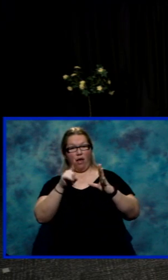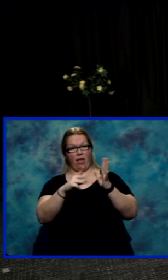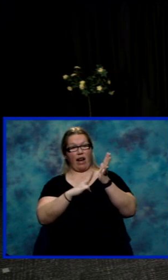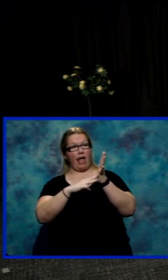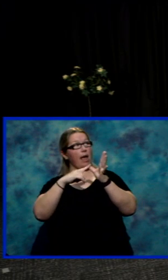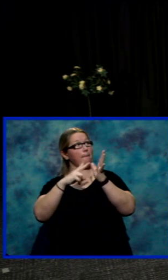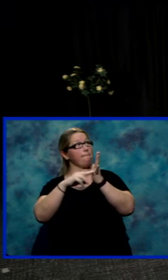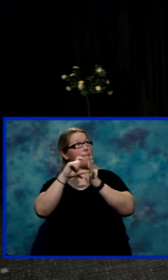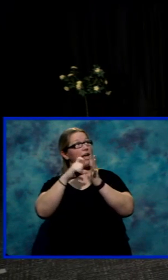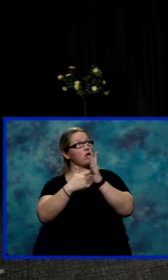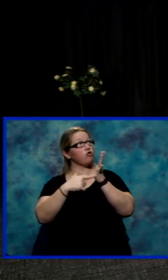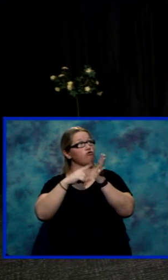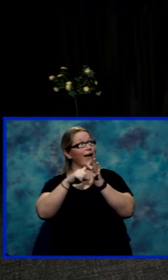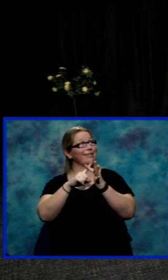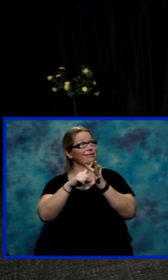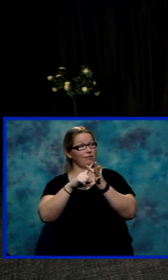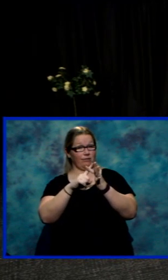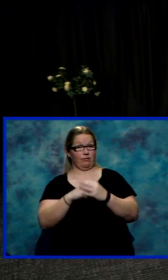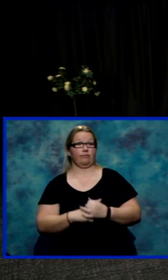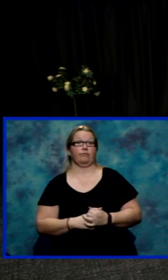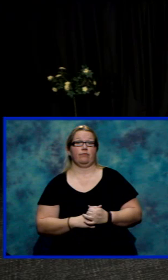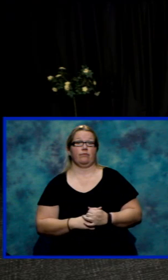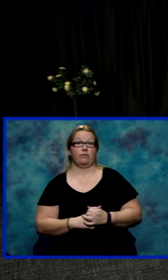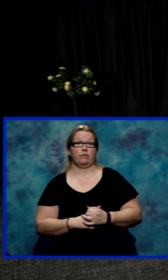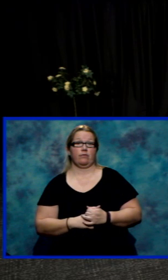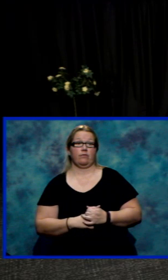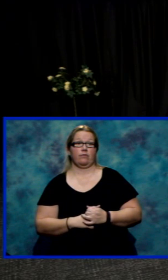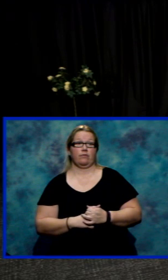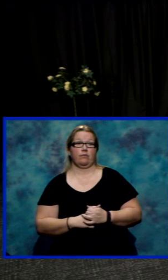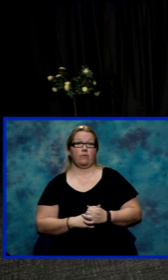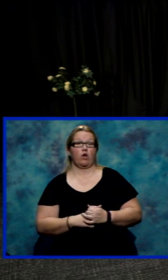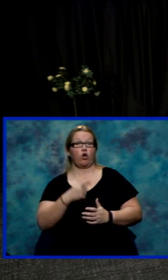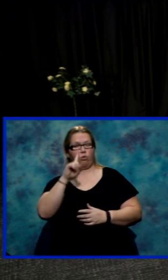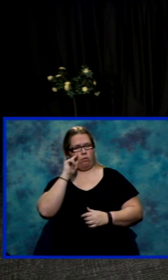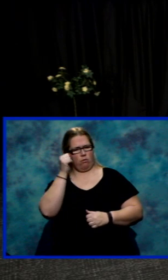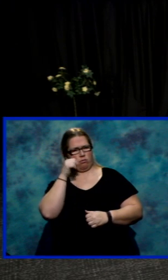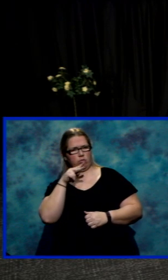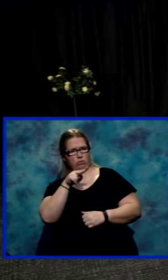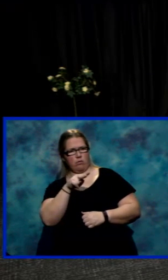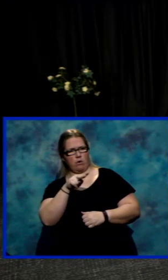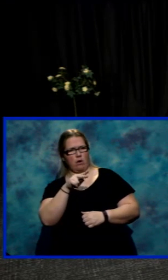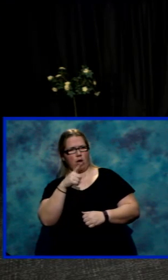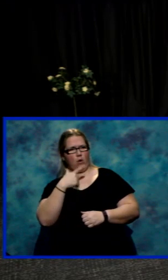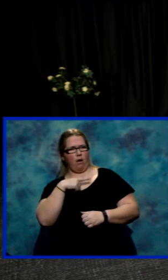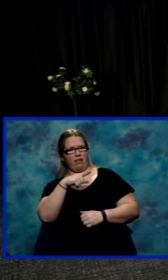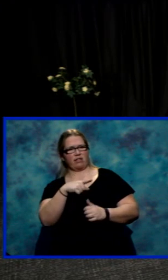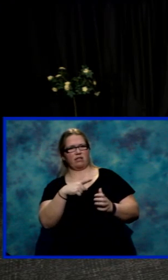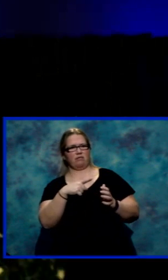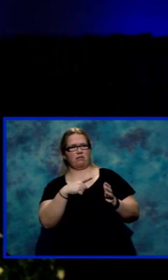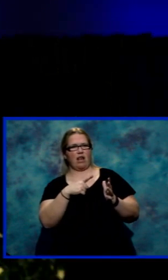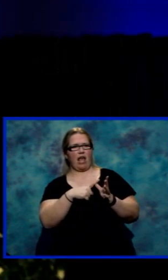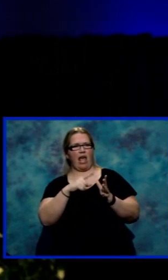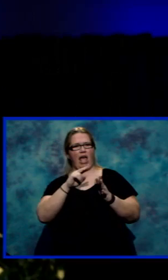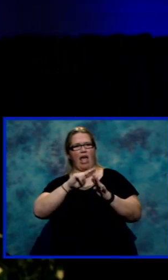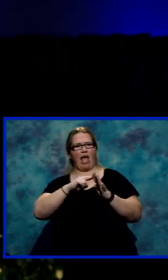like. And as soon as you see the image of what the mandrake plant looks like, you'll recognize why it was considered an aphrodisiac back